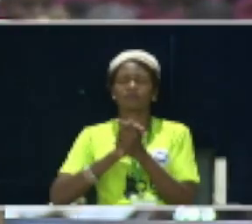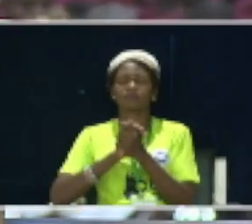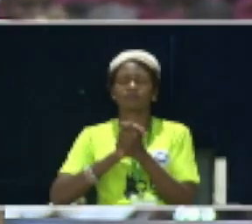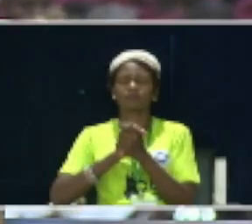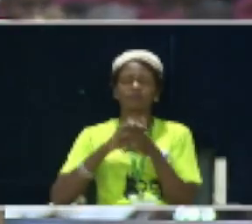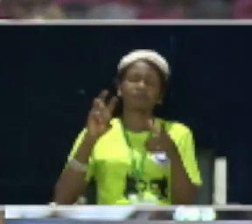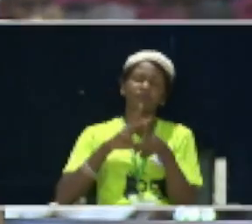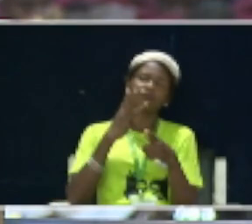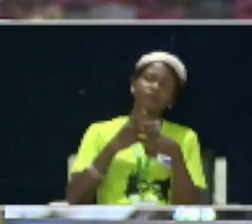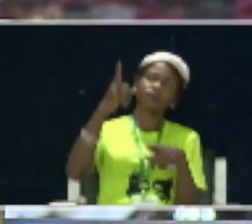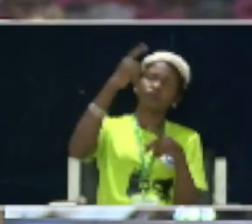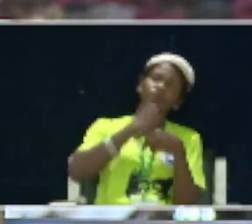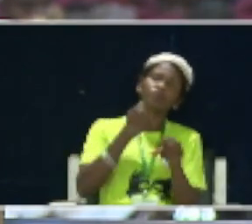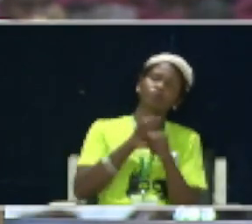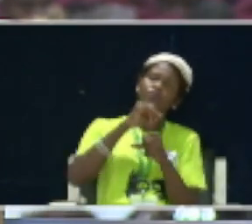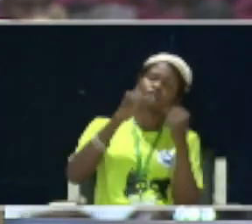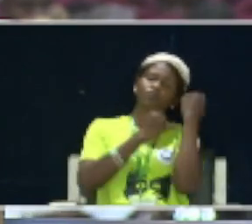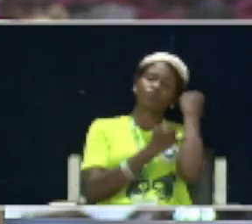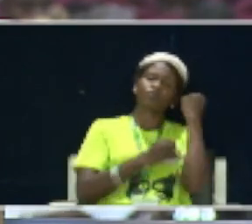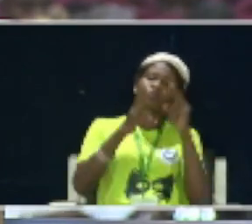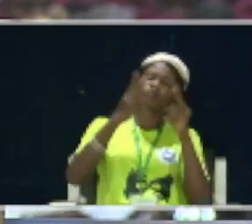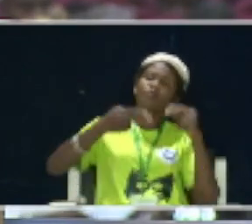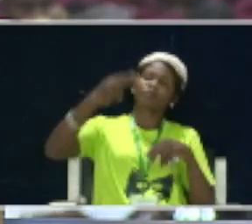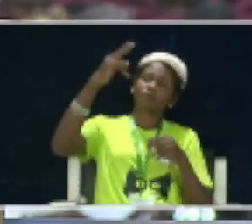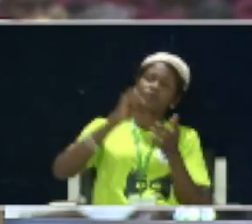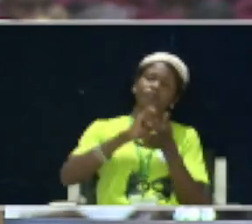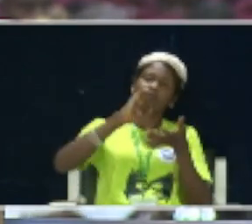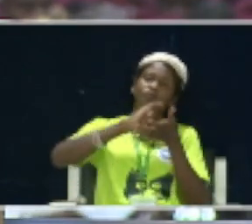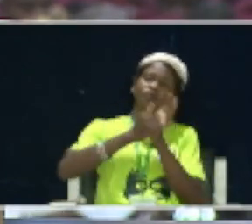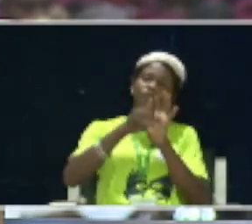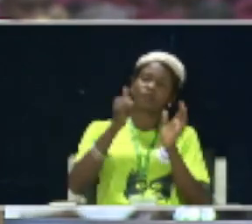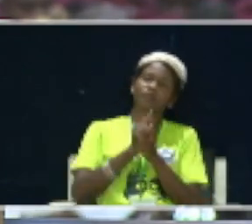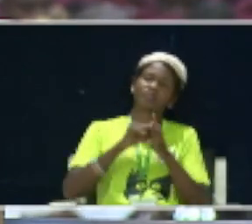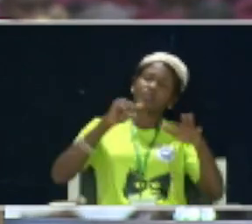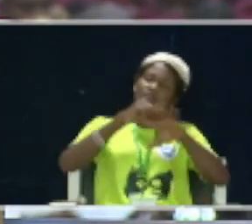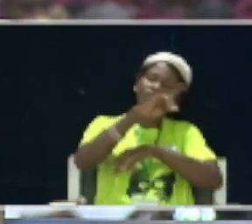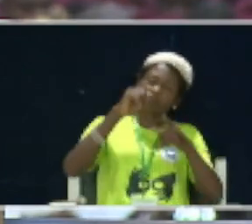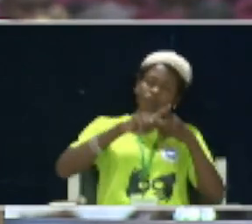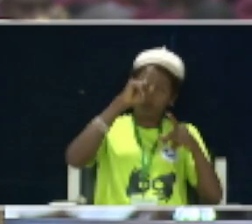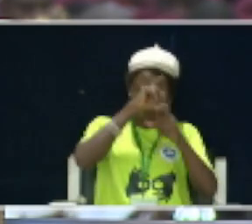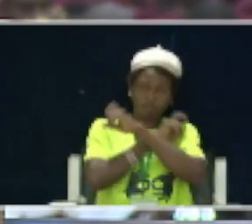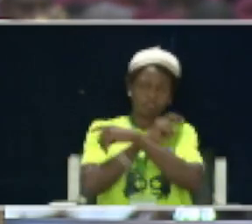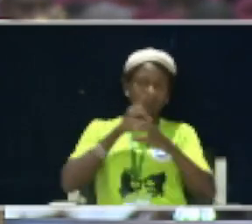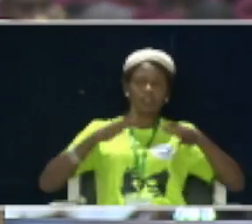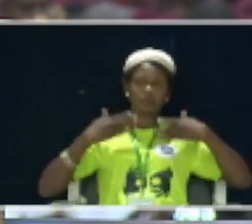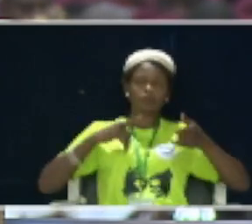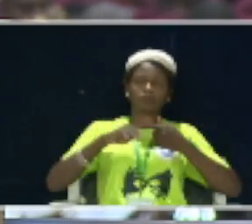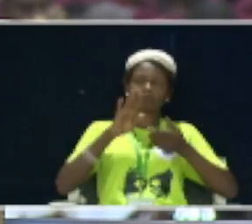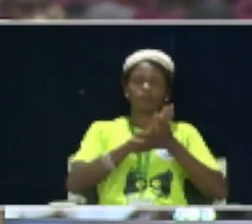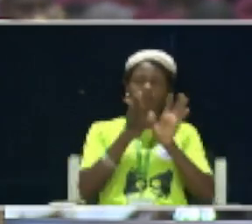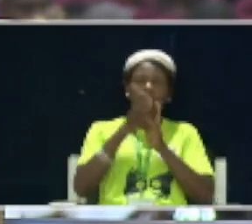Father, you made Joseph so high that those who sent him to Egypt were happy to be his servants.